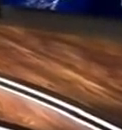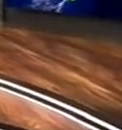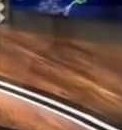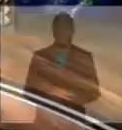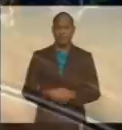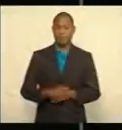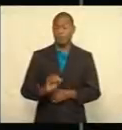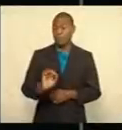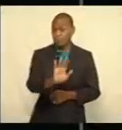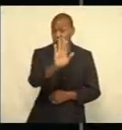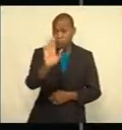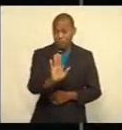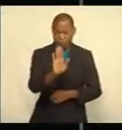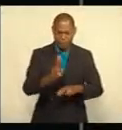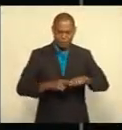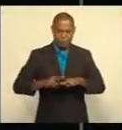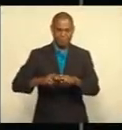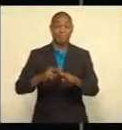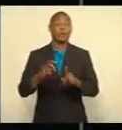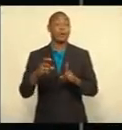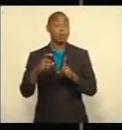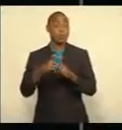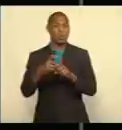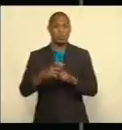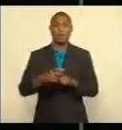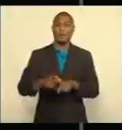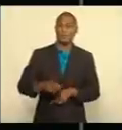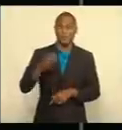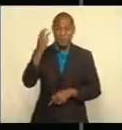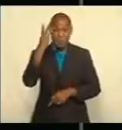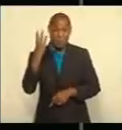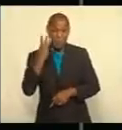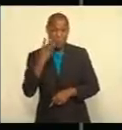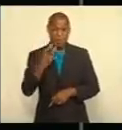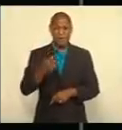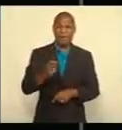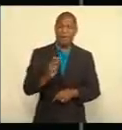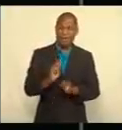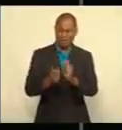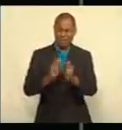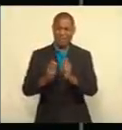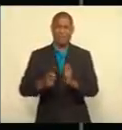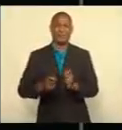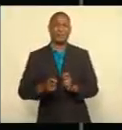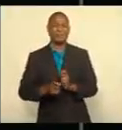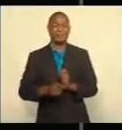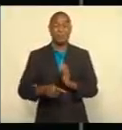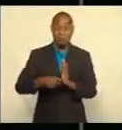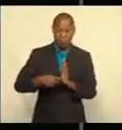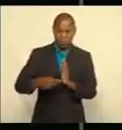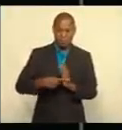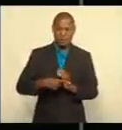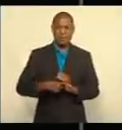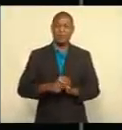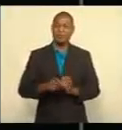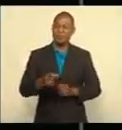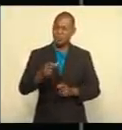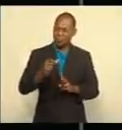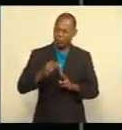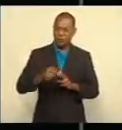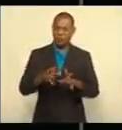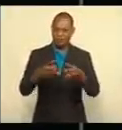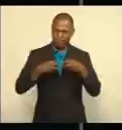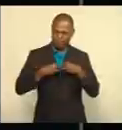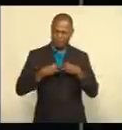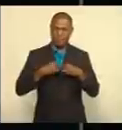Bulawinaka, Fiji. The daughter of the 53-year-old woman who tested positive for COVID-19 has also contracted the virus. For more,